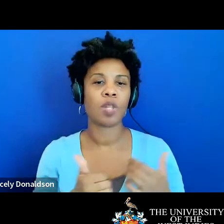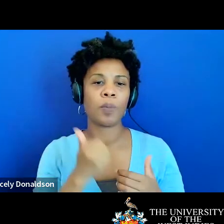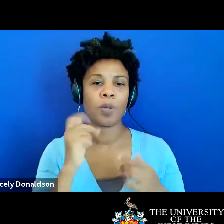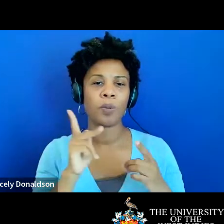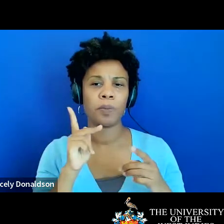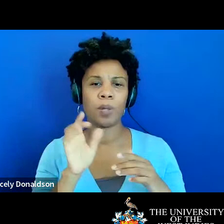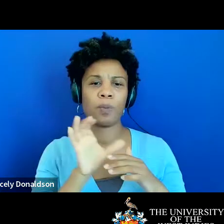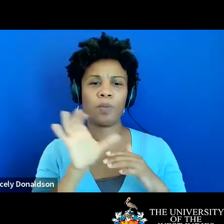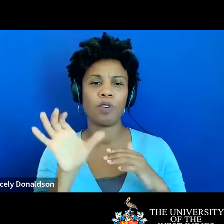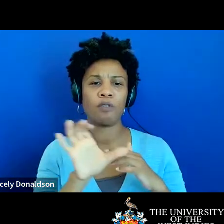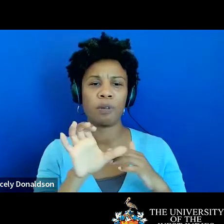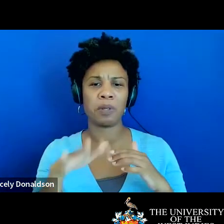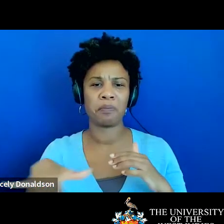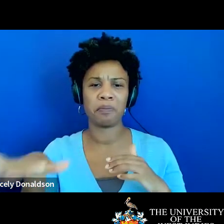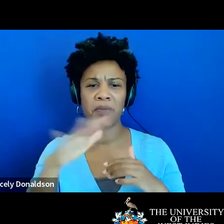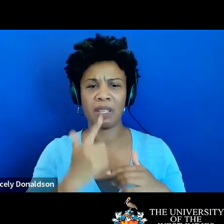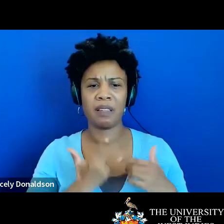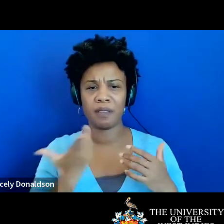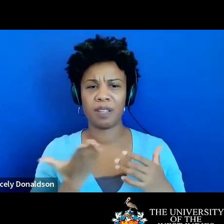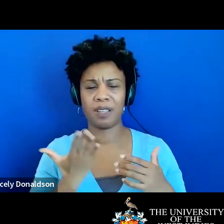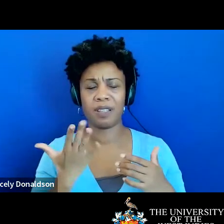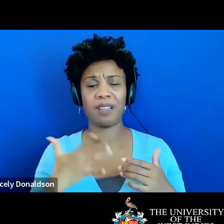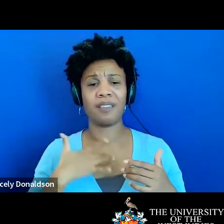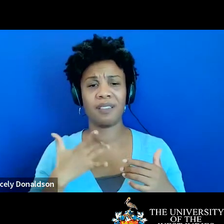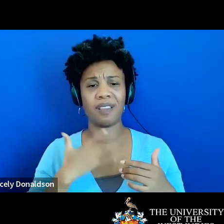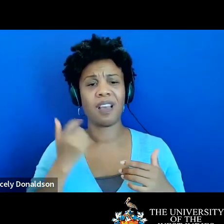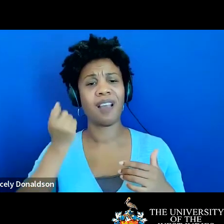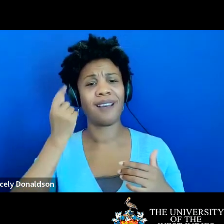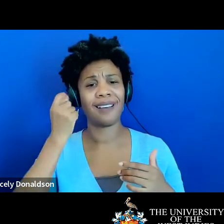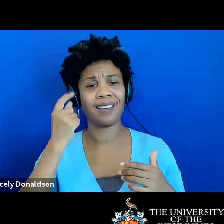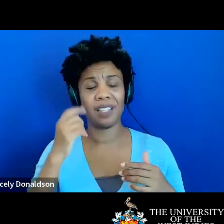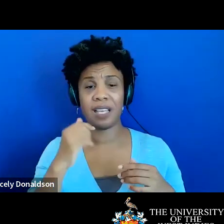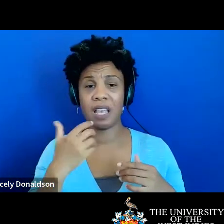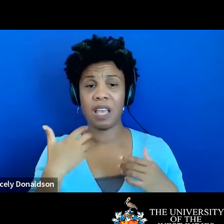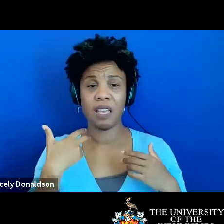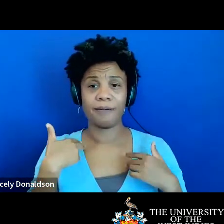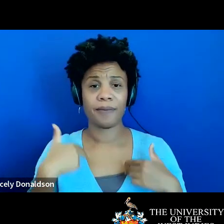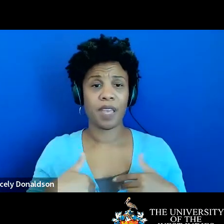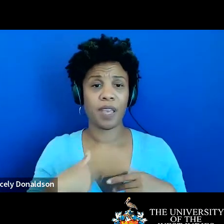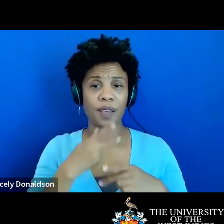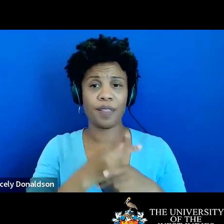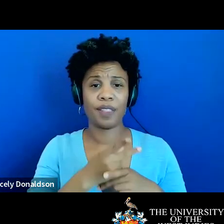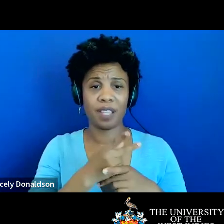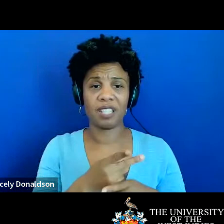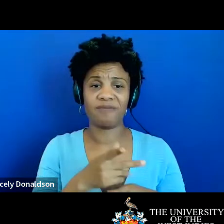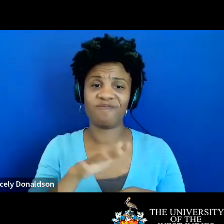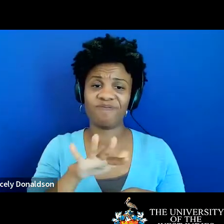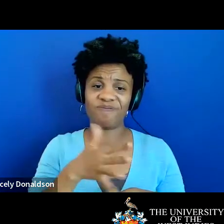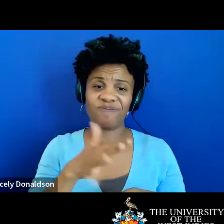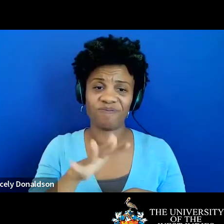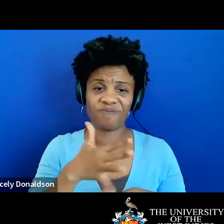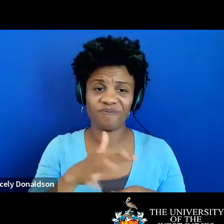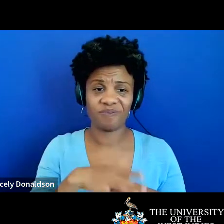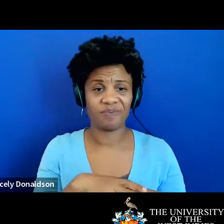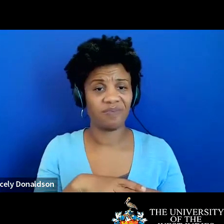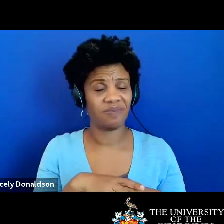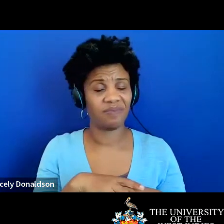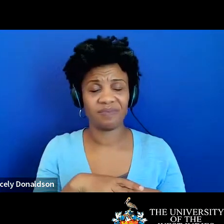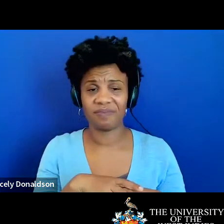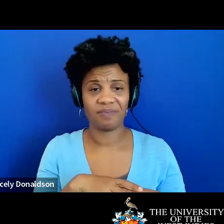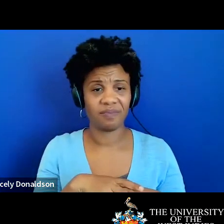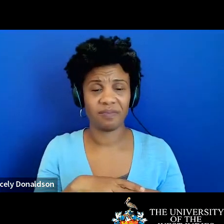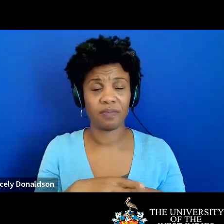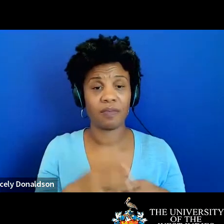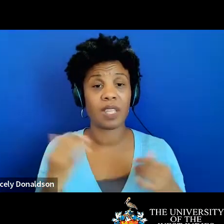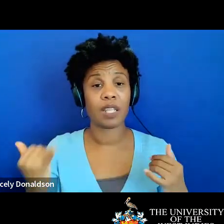of times. This has been made worse with the onset of the COVID-19 pandemic, which has hamstrung or further